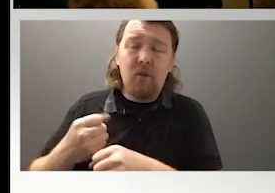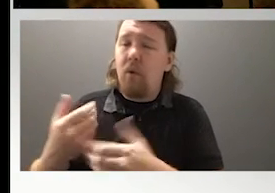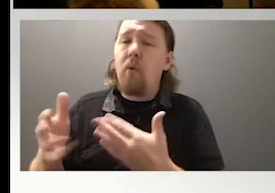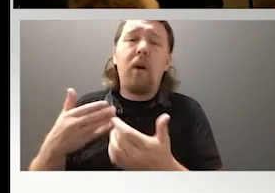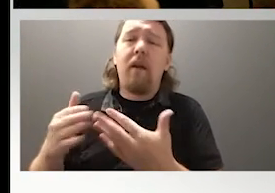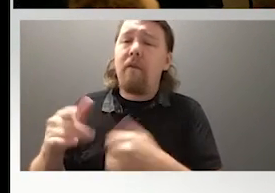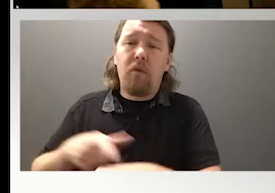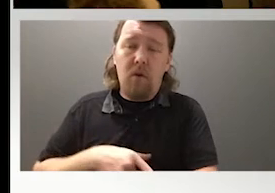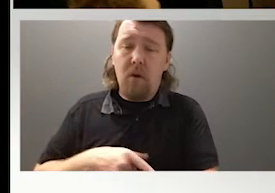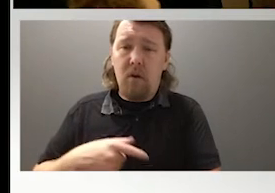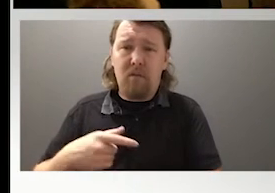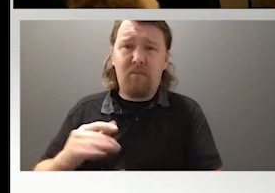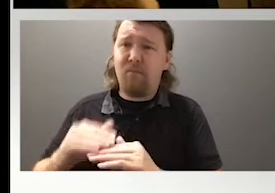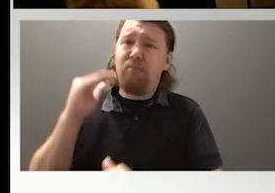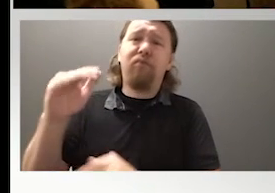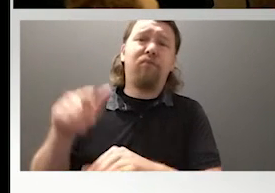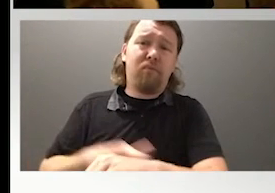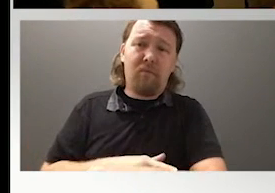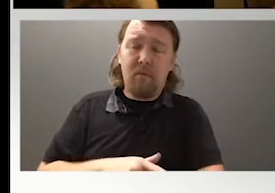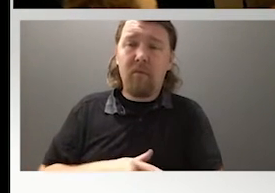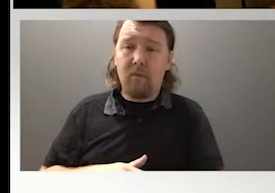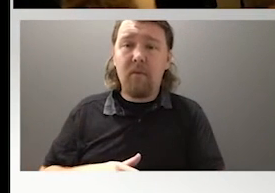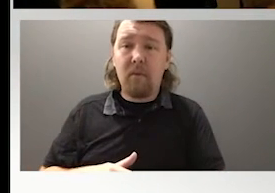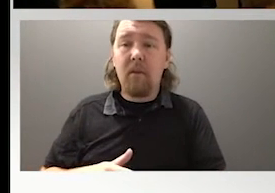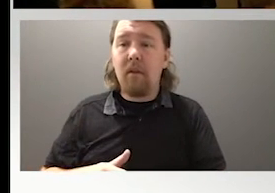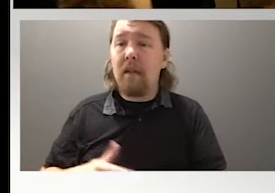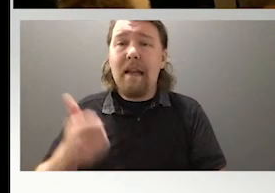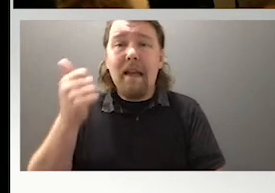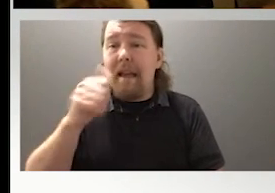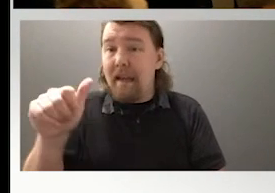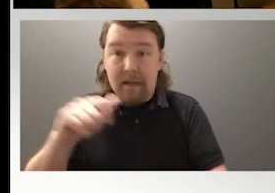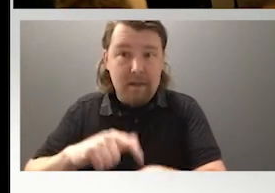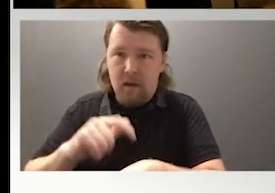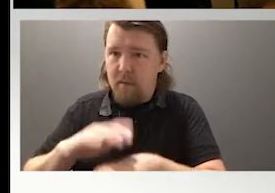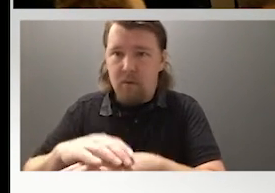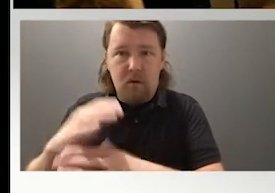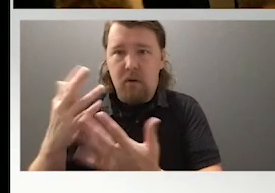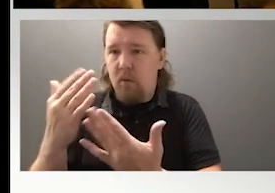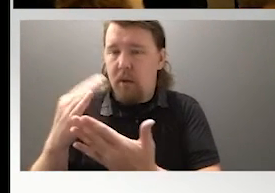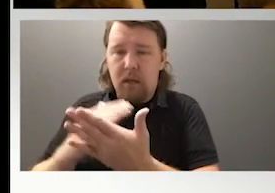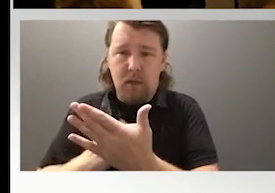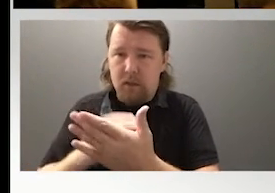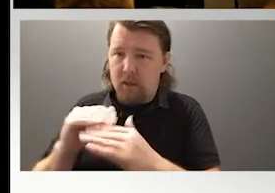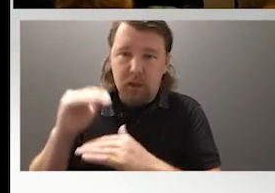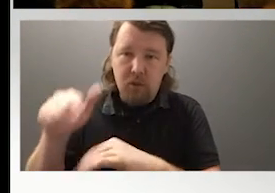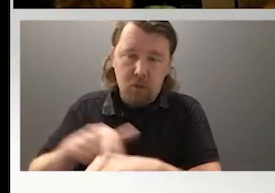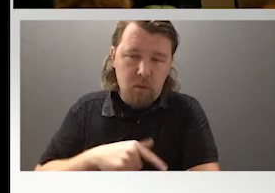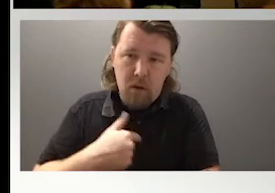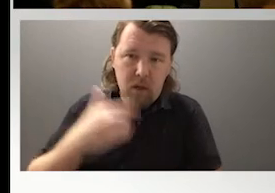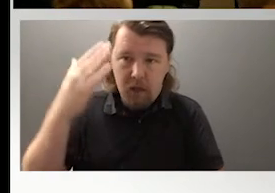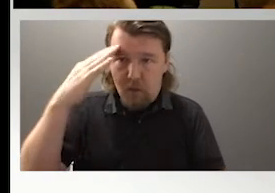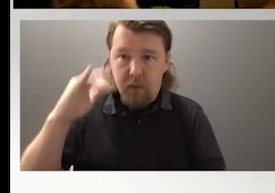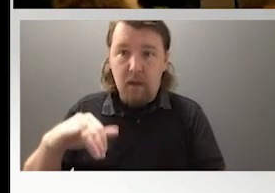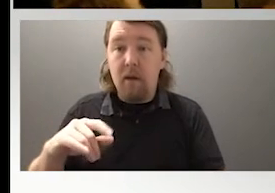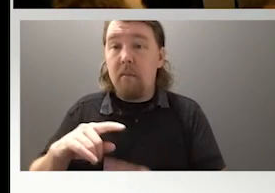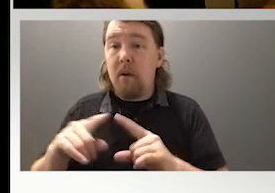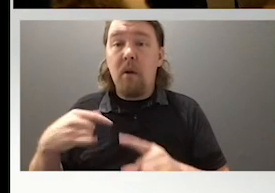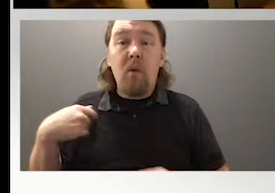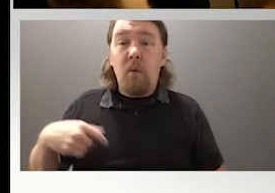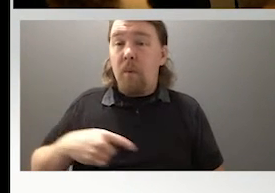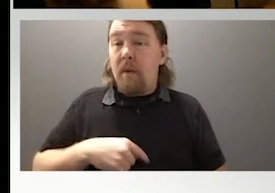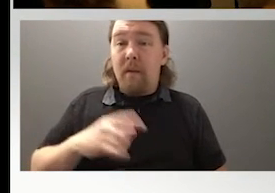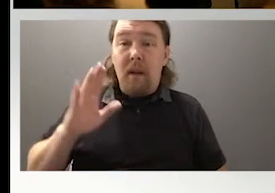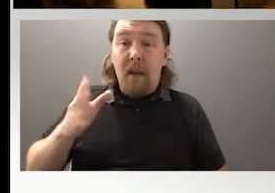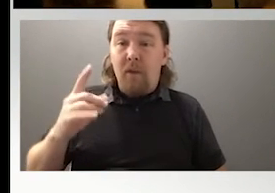I know it's too long. Any period of time on the waiting list is too long, but that we've never